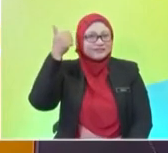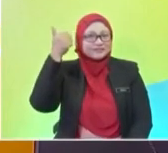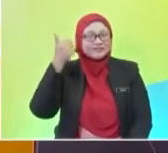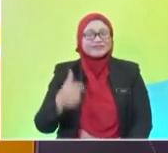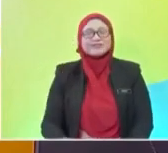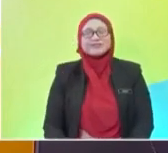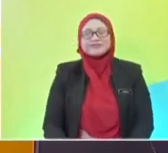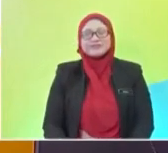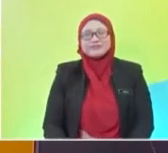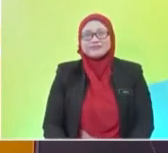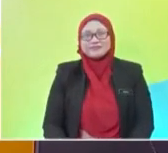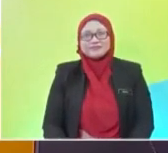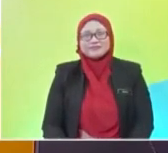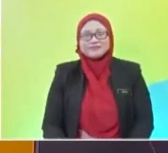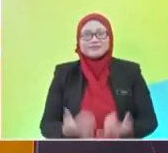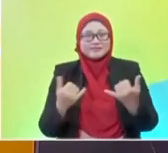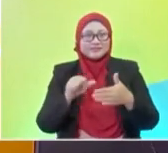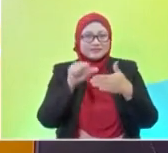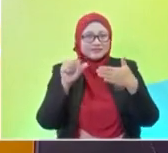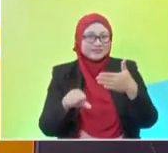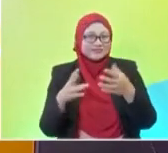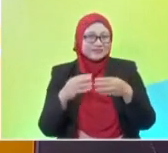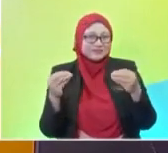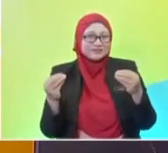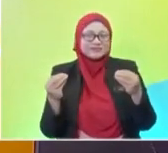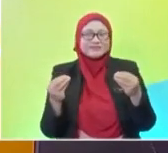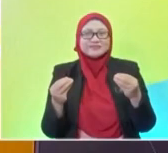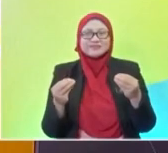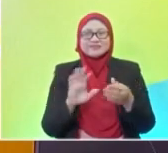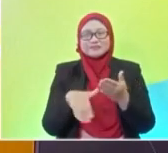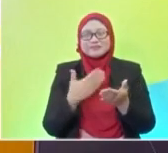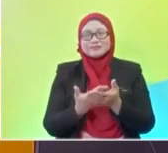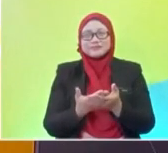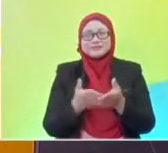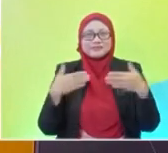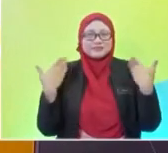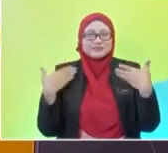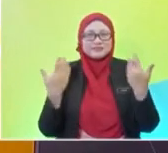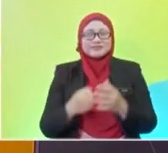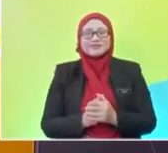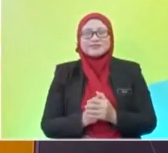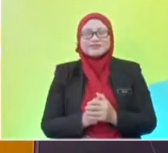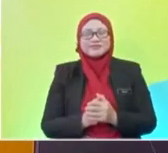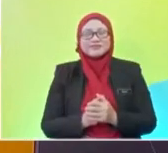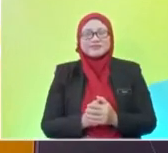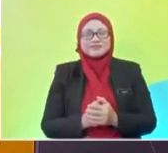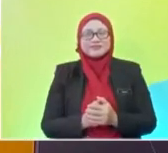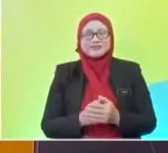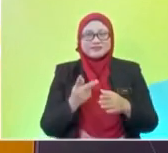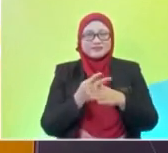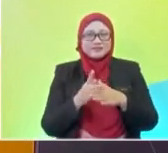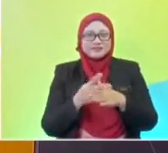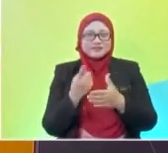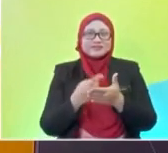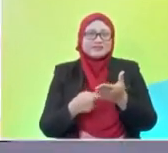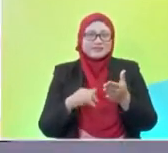right. Well, teacher, looks like we have come to the end of today's episode. I'm sure everyone had fun. But before we wrap up, maybe you'd like to share a summary of what we have